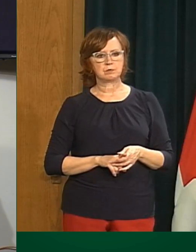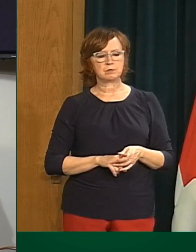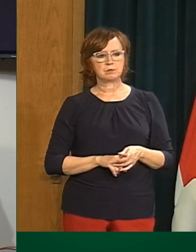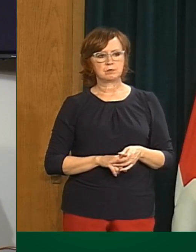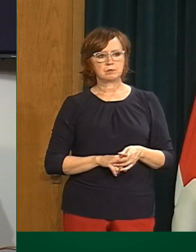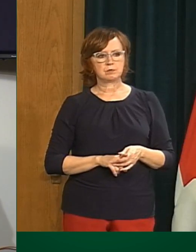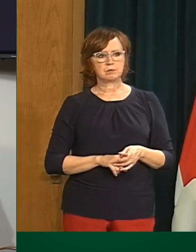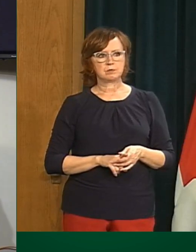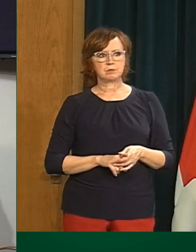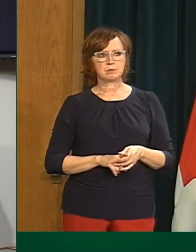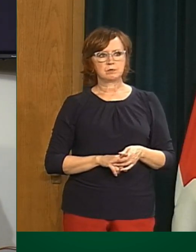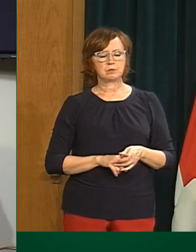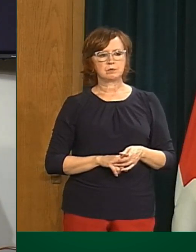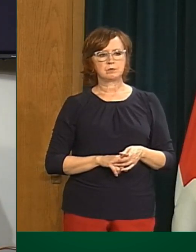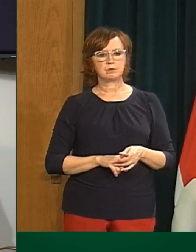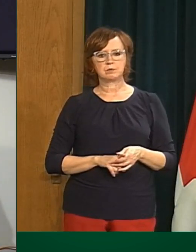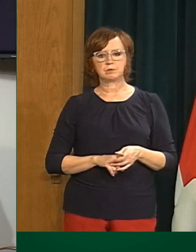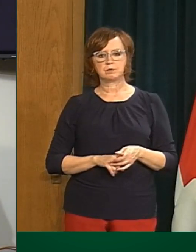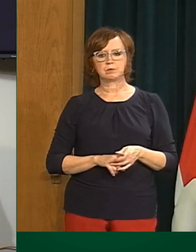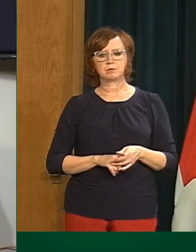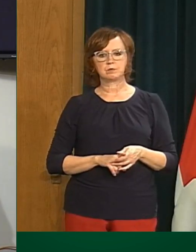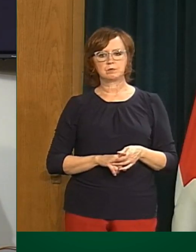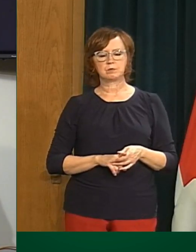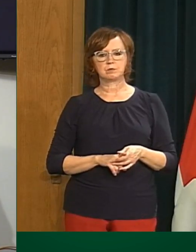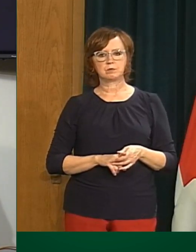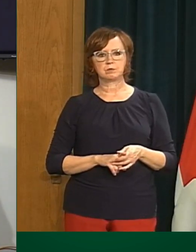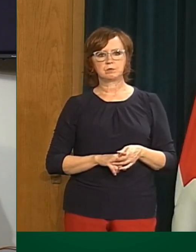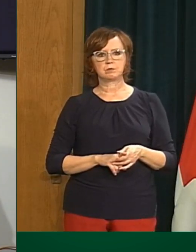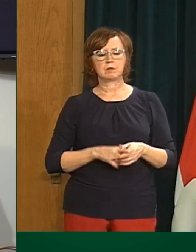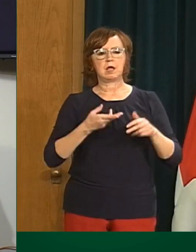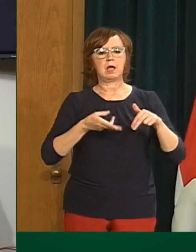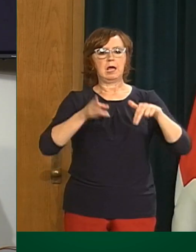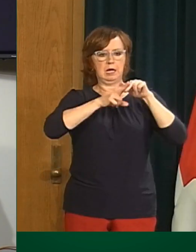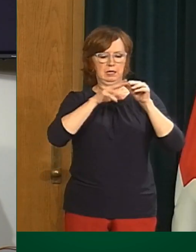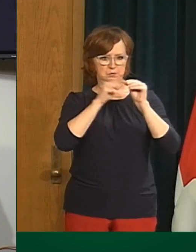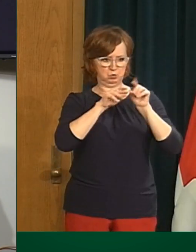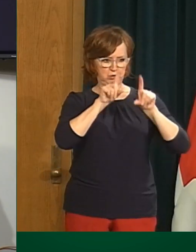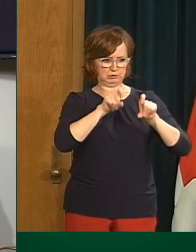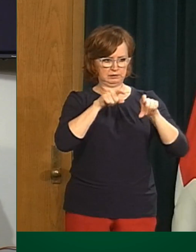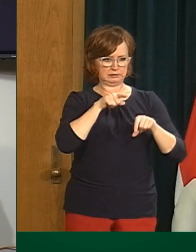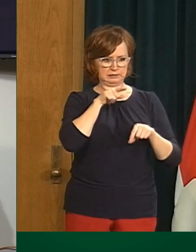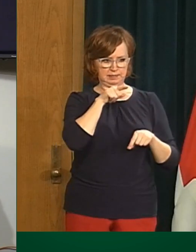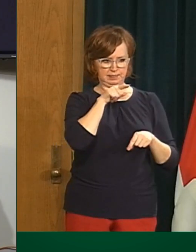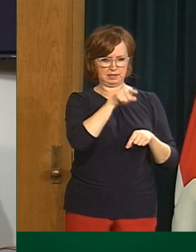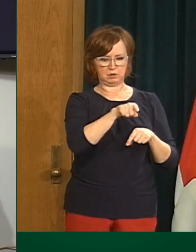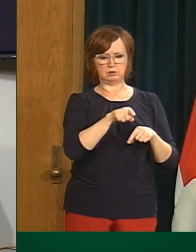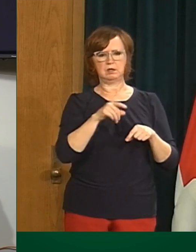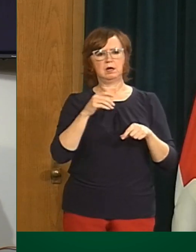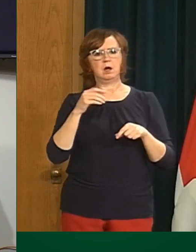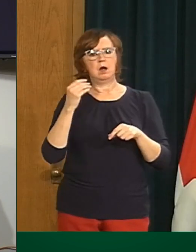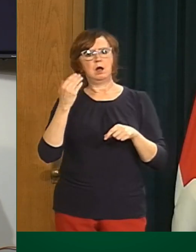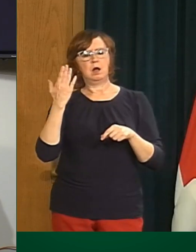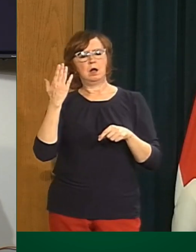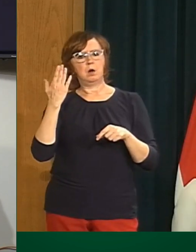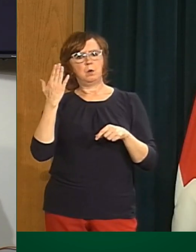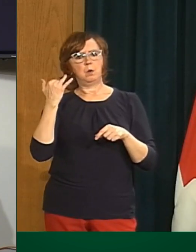aggressively the testing, and we had this rapid testing